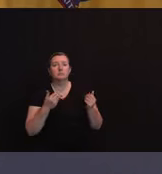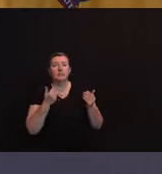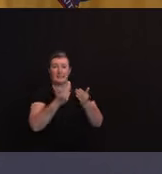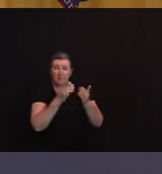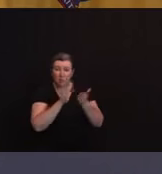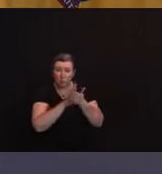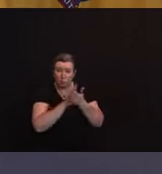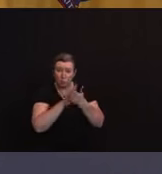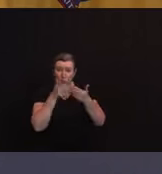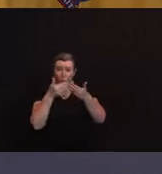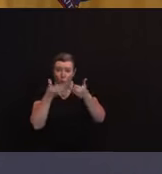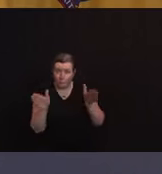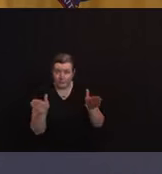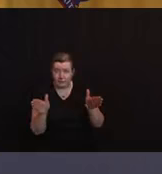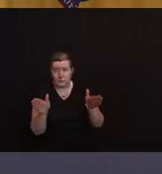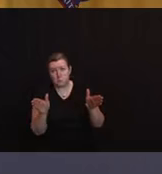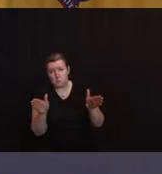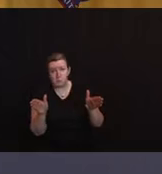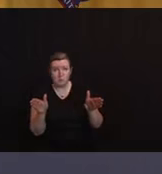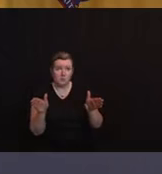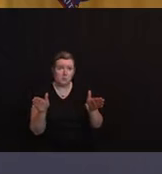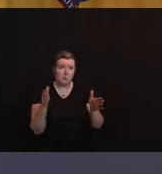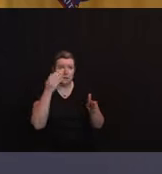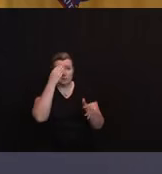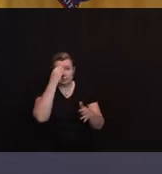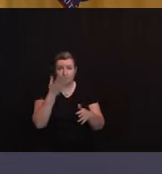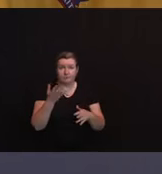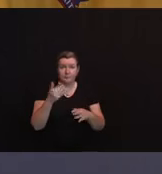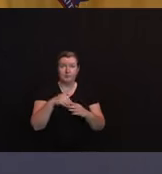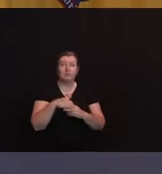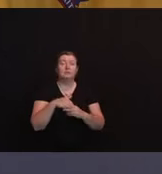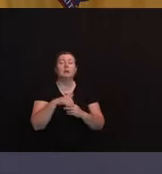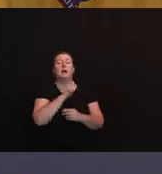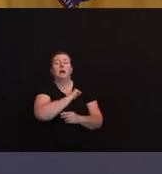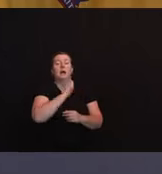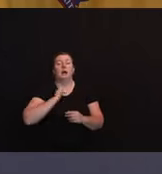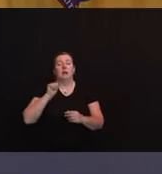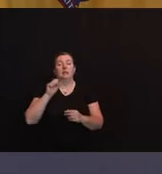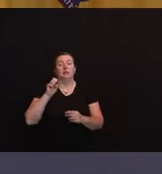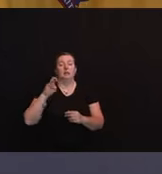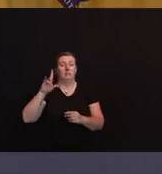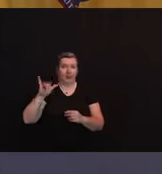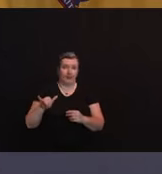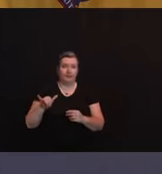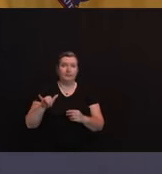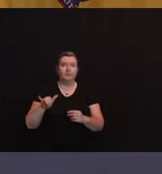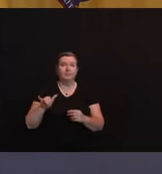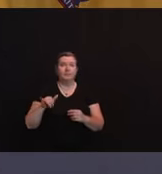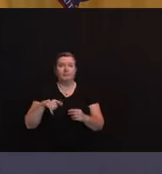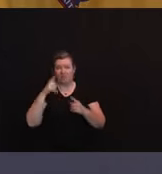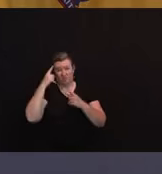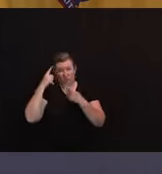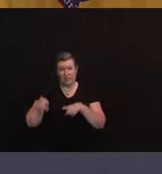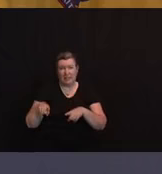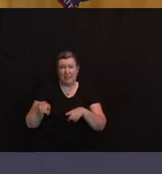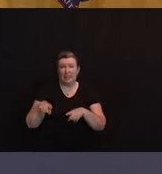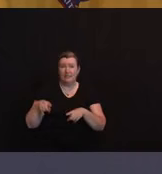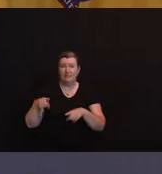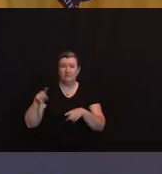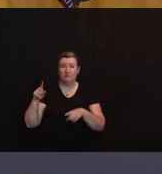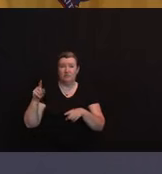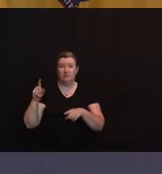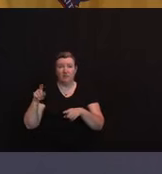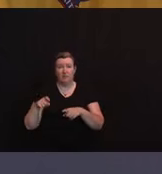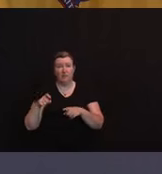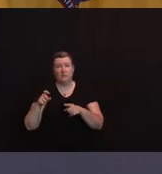in the Assembly that calls for the feds to help with a lot more money to help us open schools responsibly